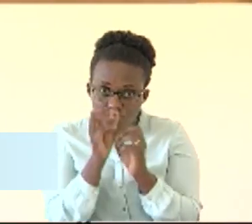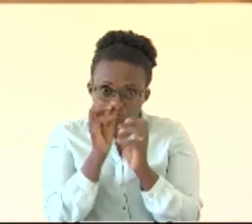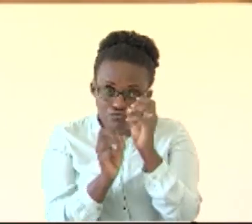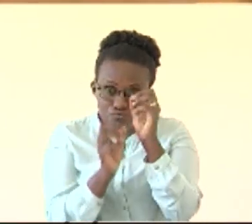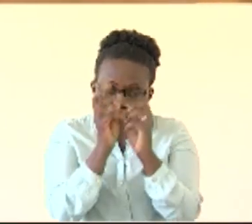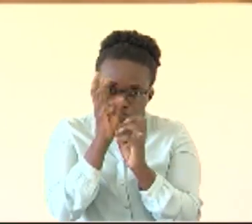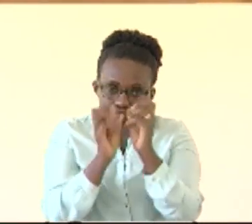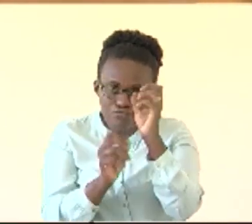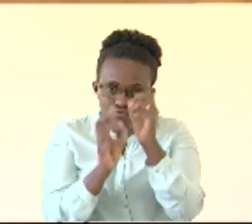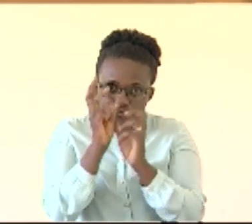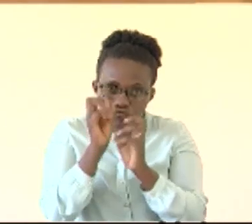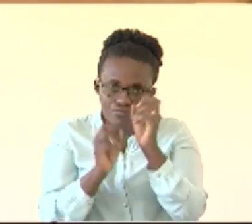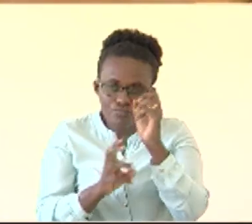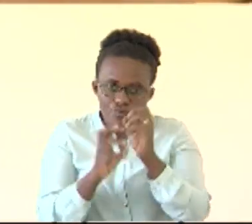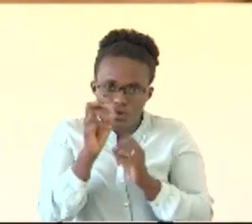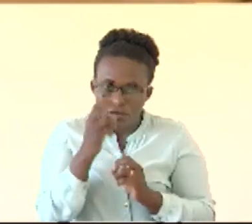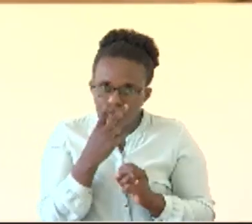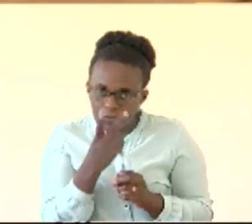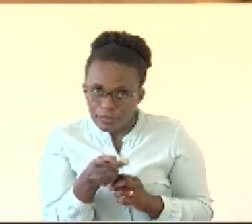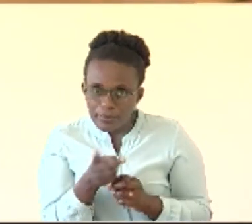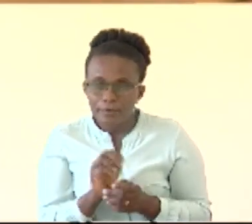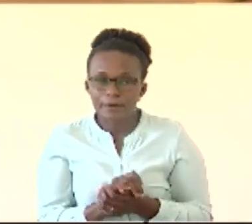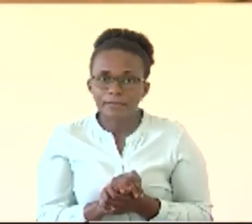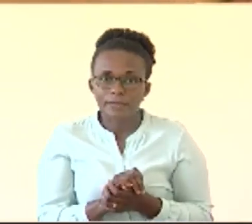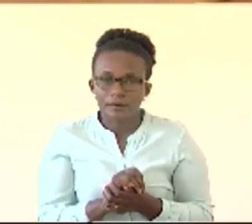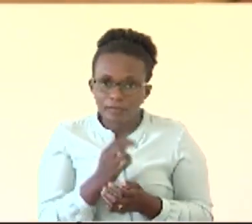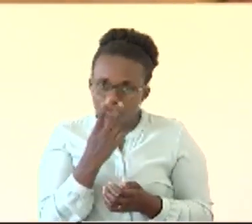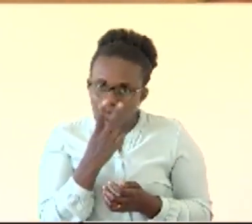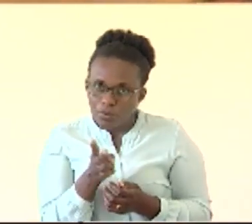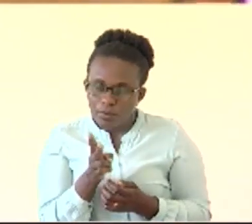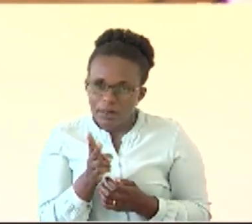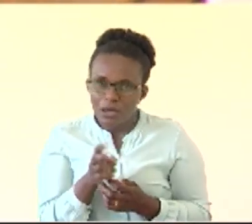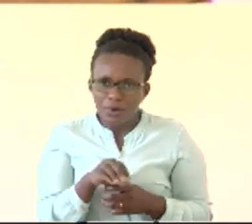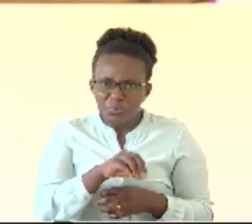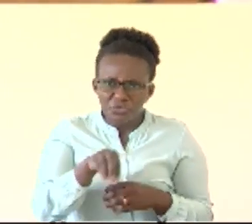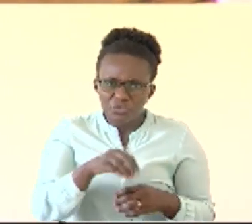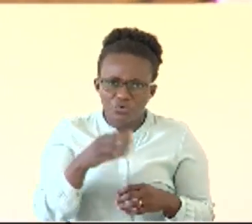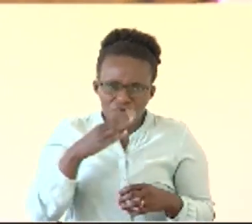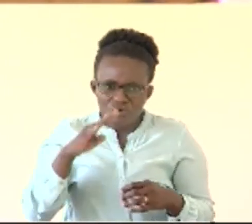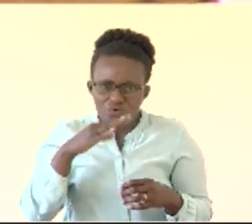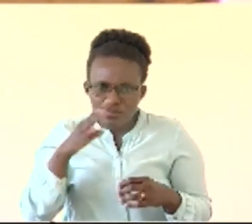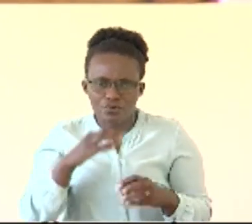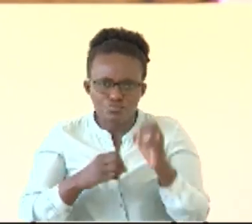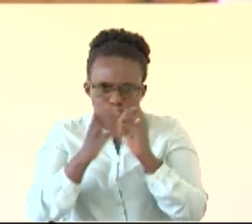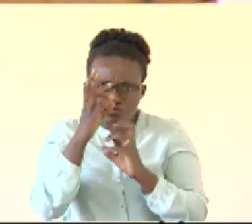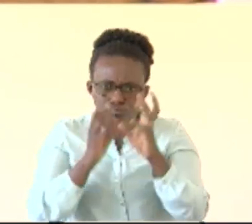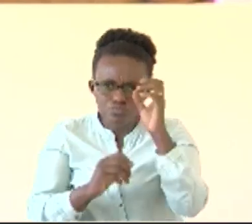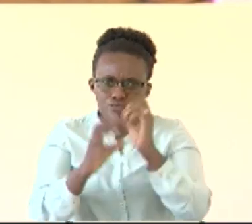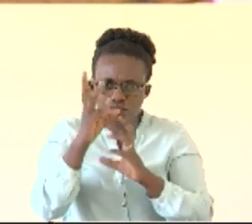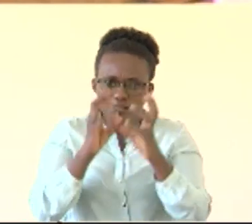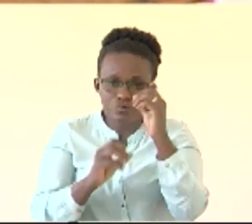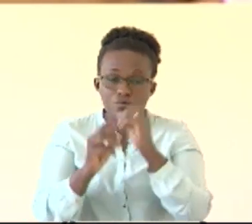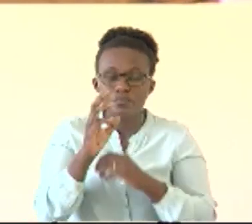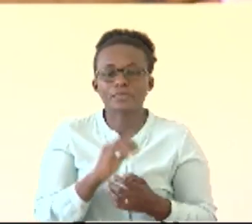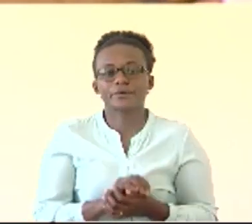I just want you to see what is happening. There are bubbles of the gas. And these bubbles of the gas, I think all